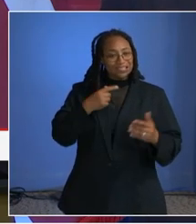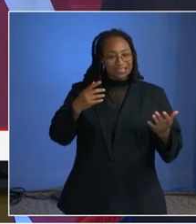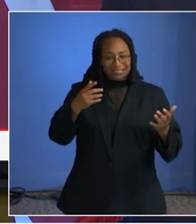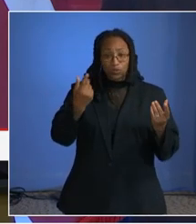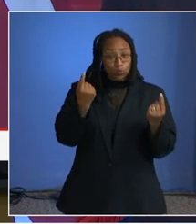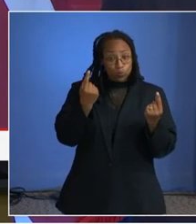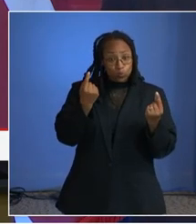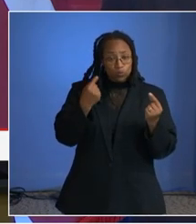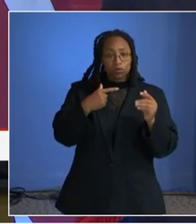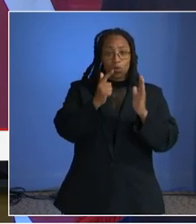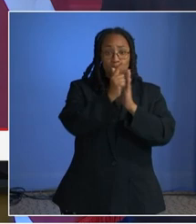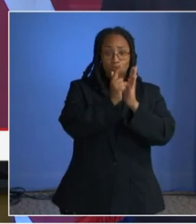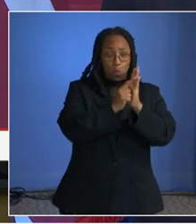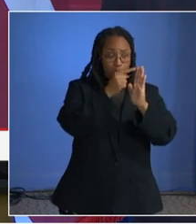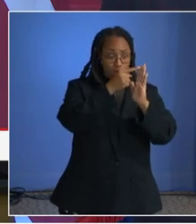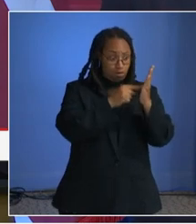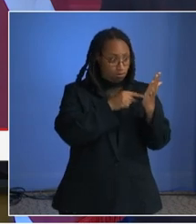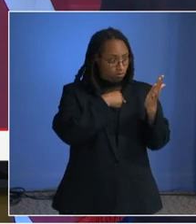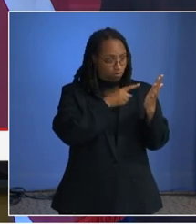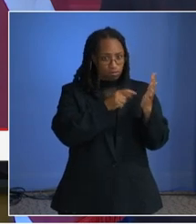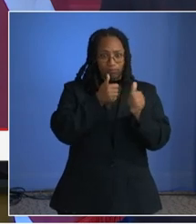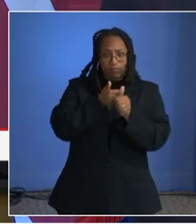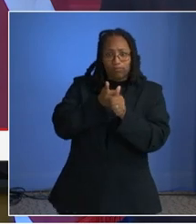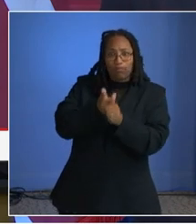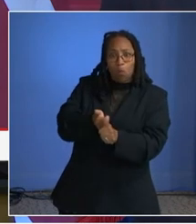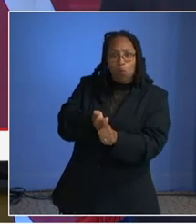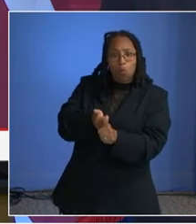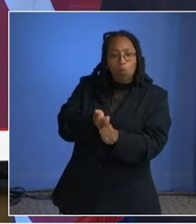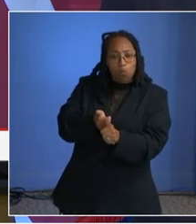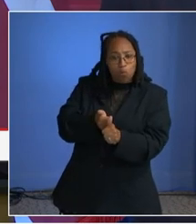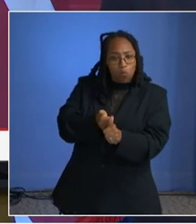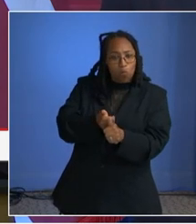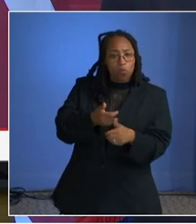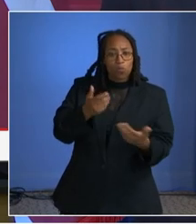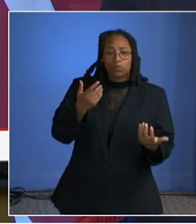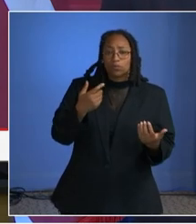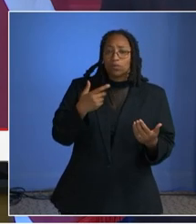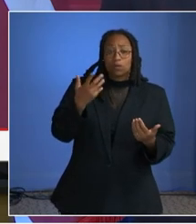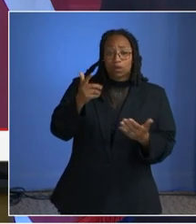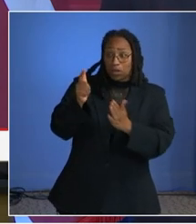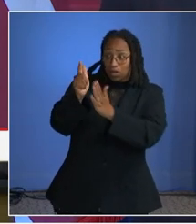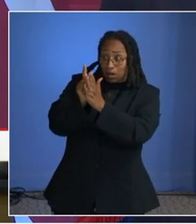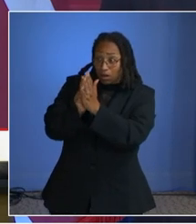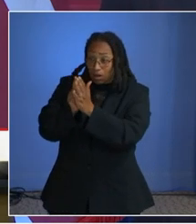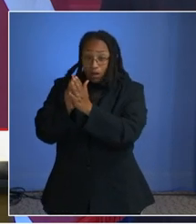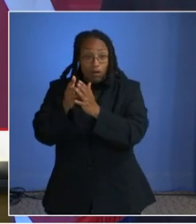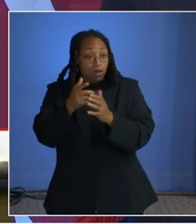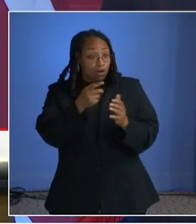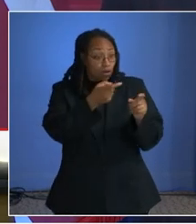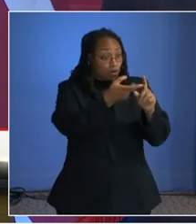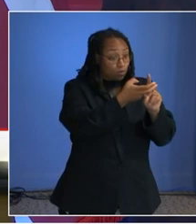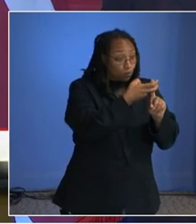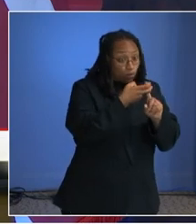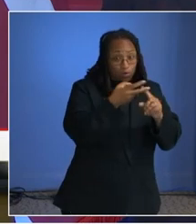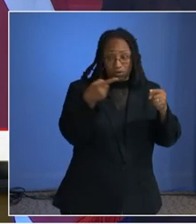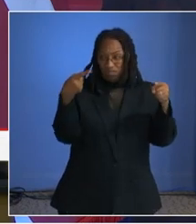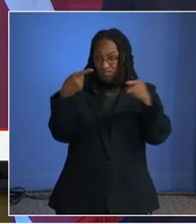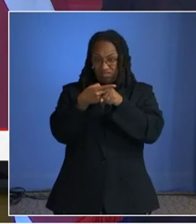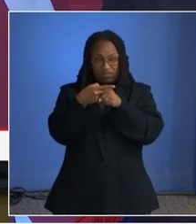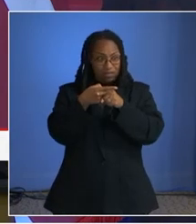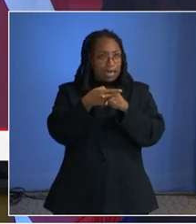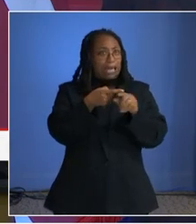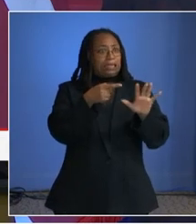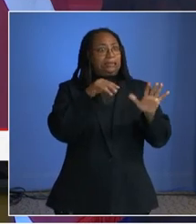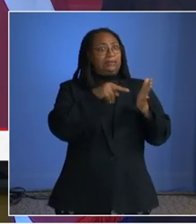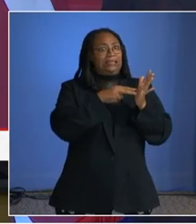And when the law is working against our recruitment efforts, we have to change it. Are you referring to a specific law? I'm referring to all